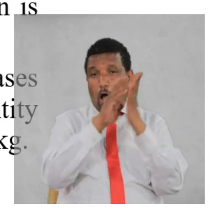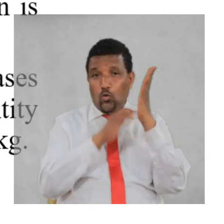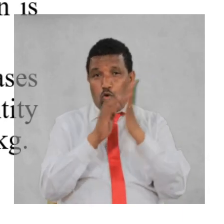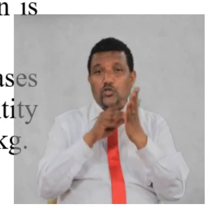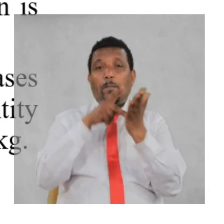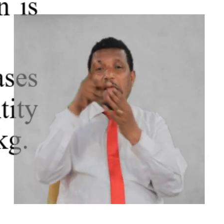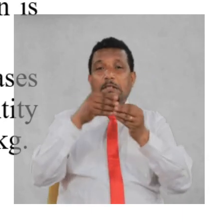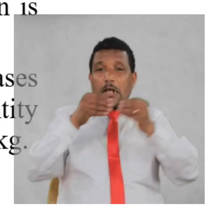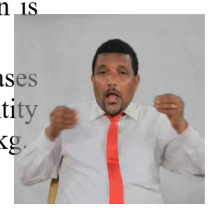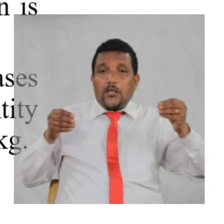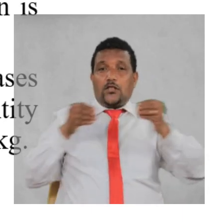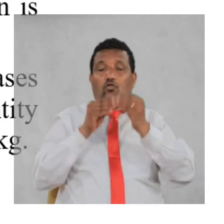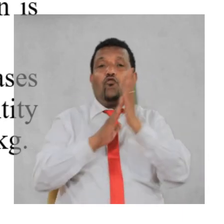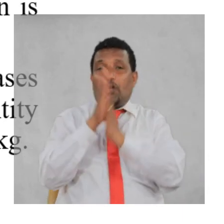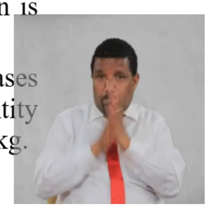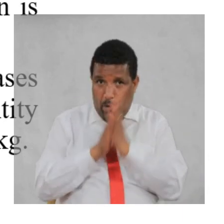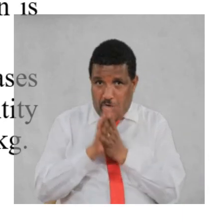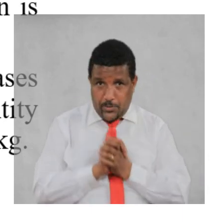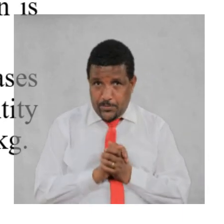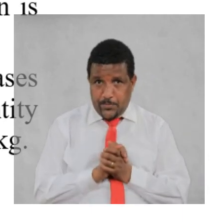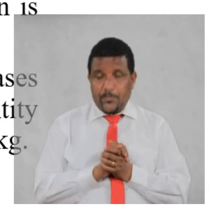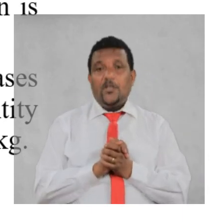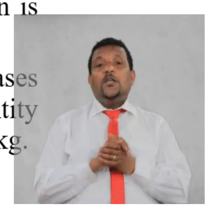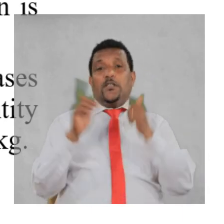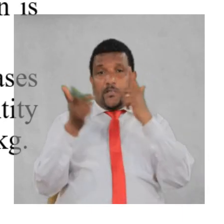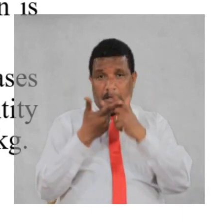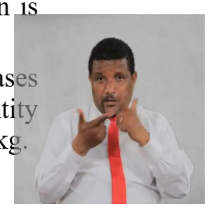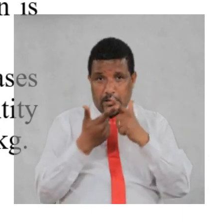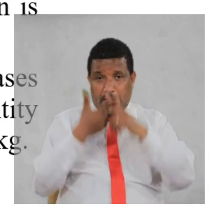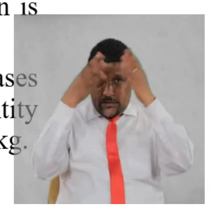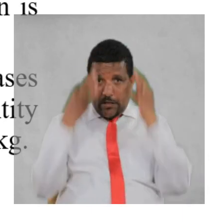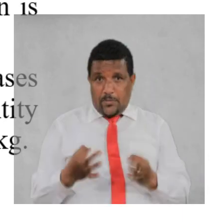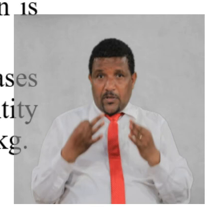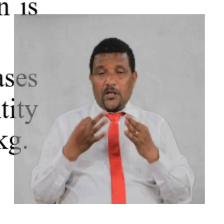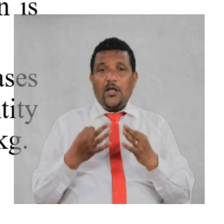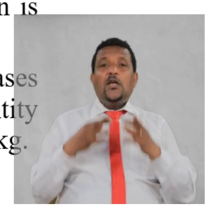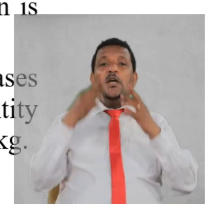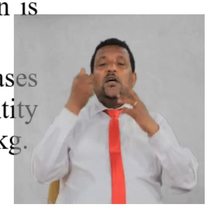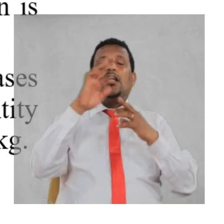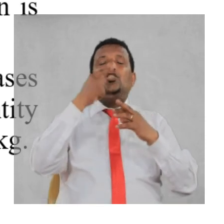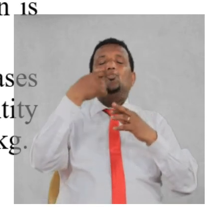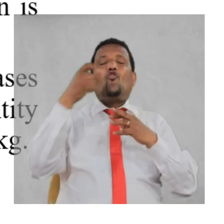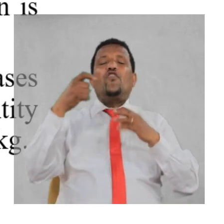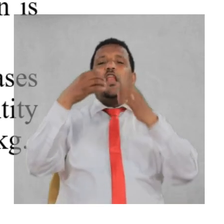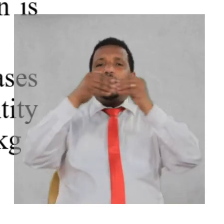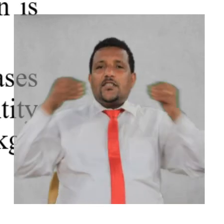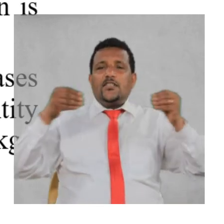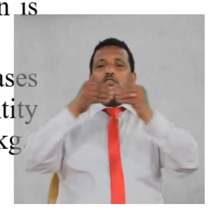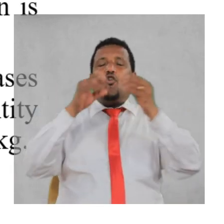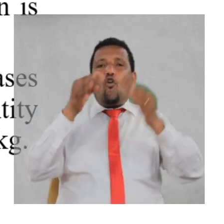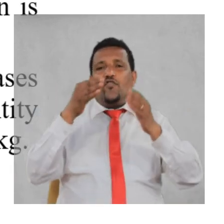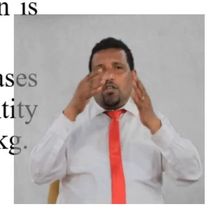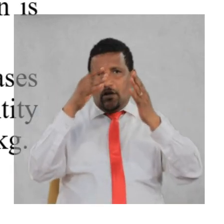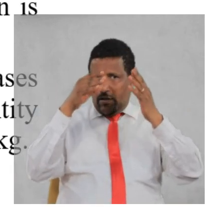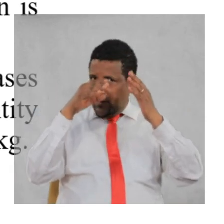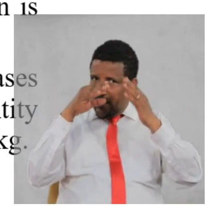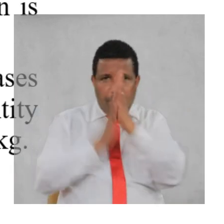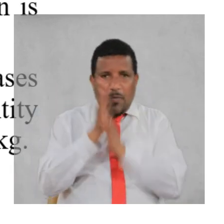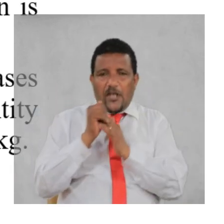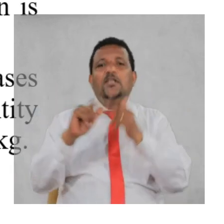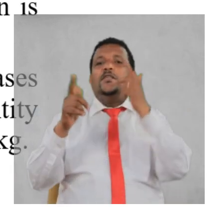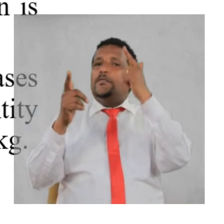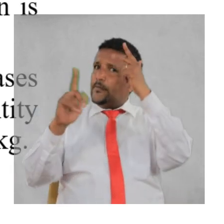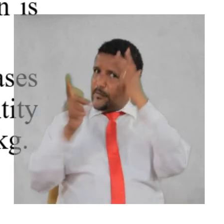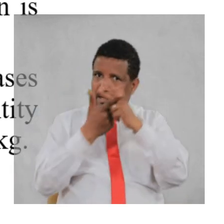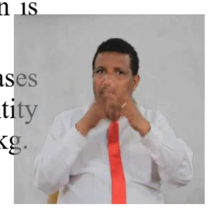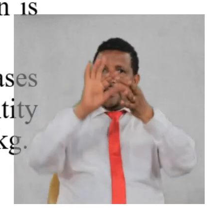price elasticity of demand. Second, determine the range of elasticity of demand. Third, interpret the